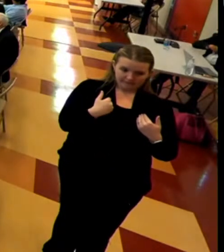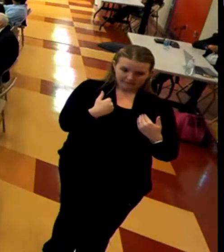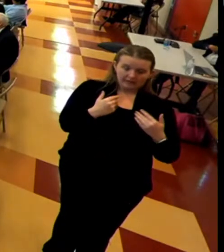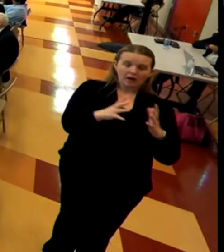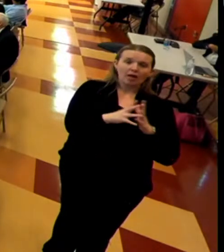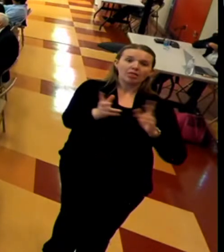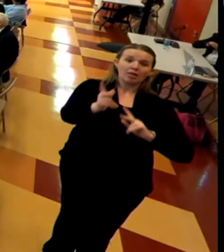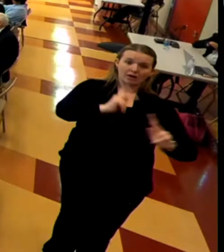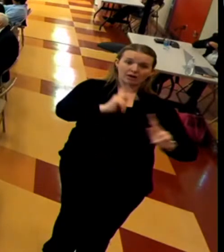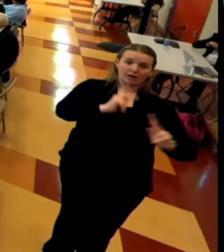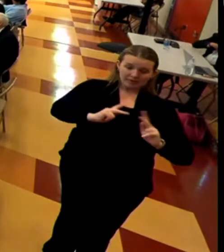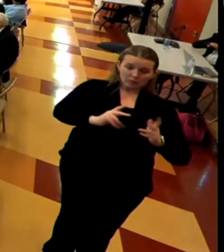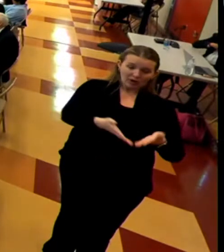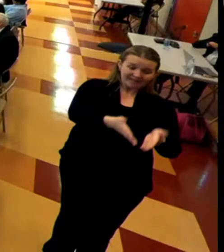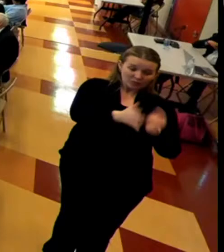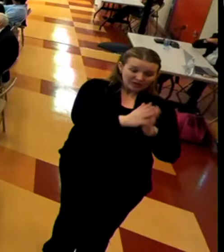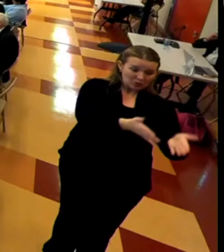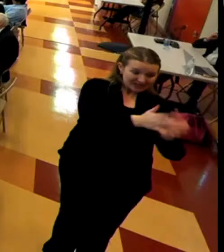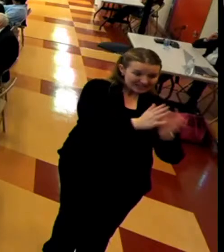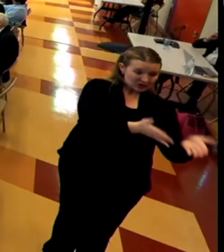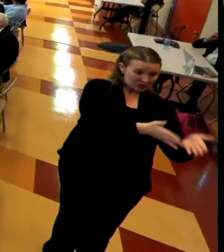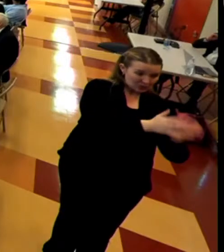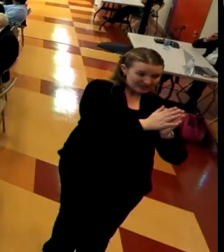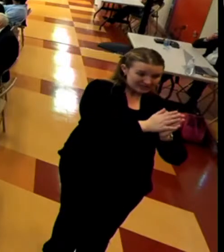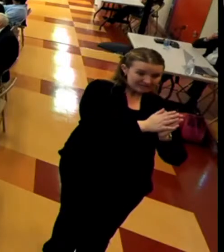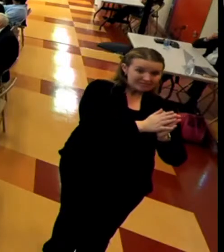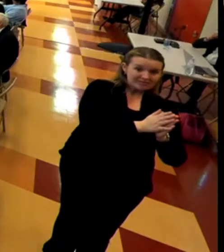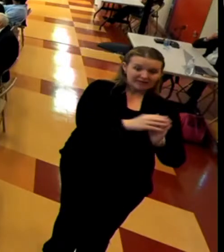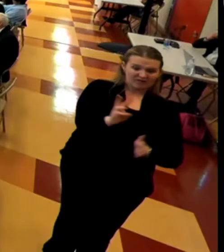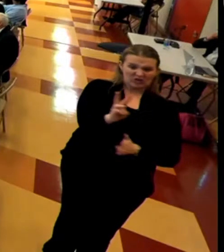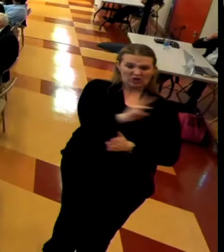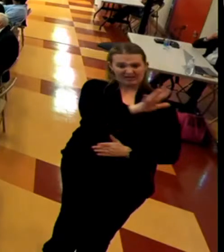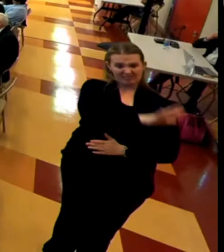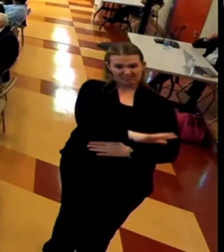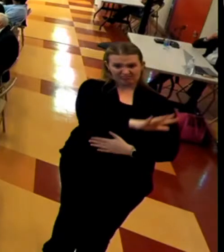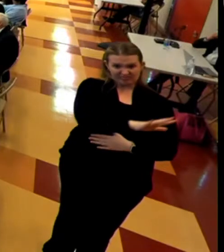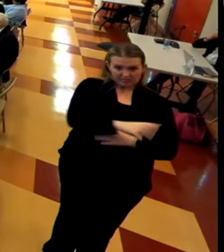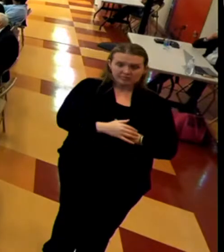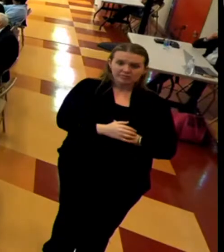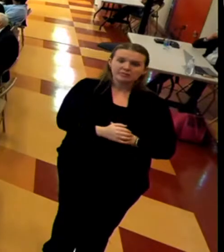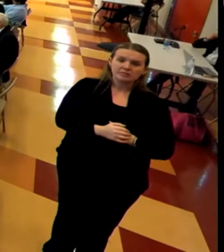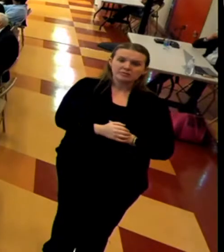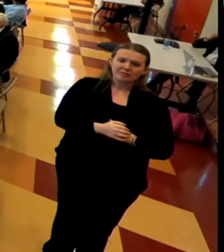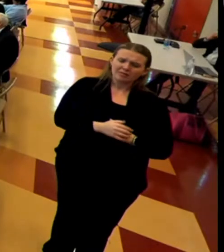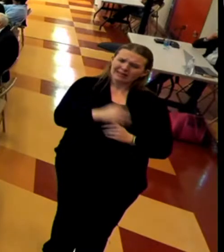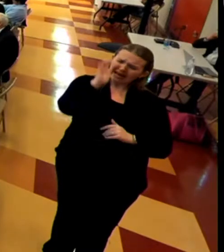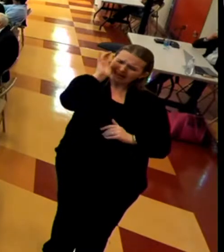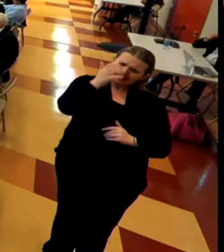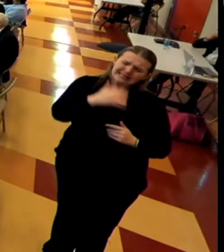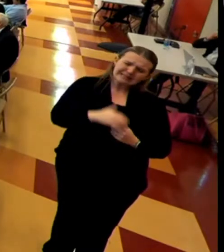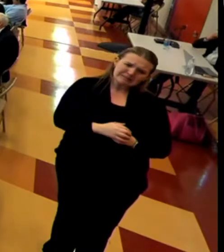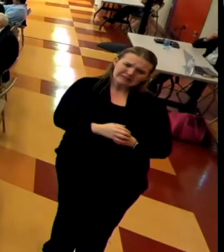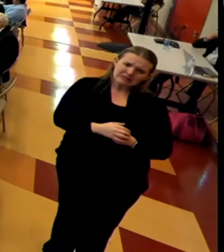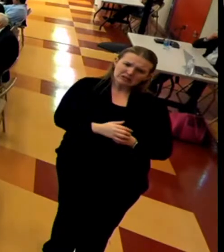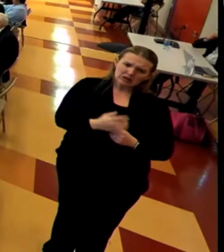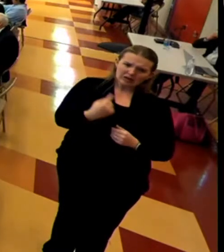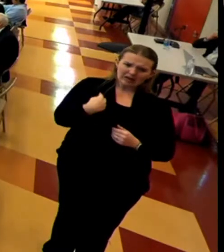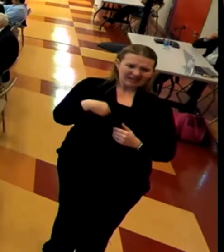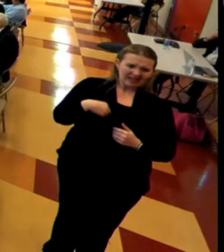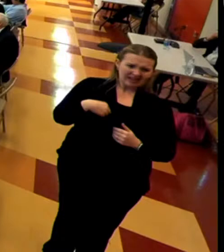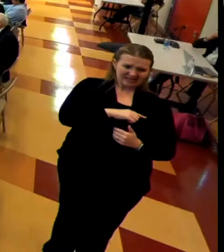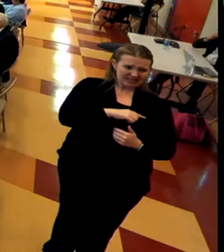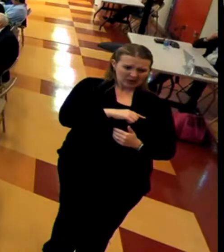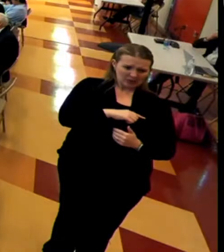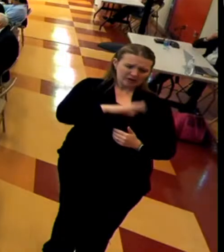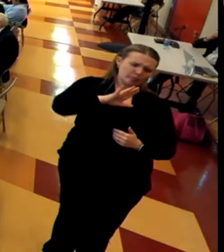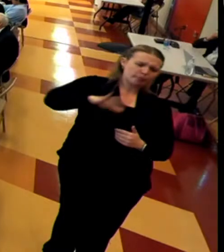people that have been requesting things up here in the west side, and it seems to me like we're the underdogs of the